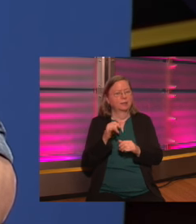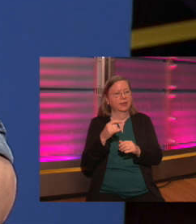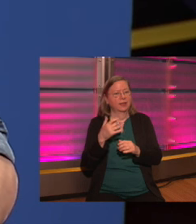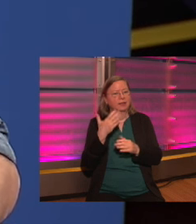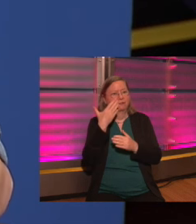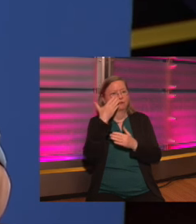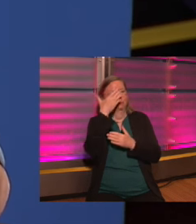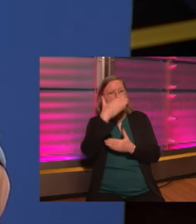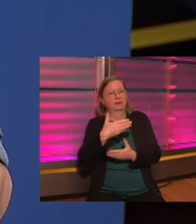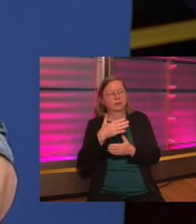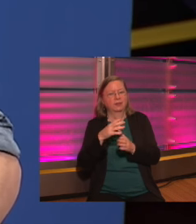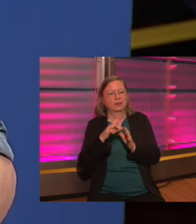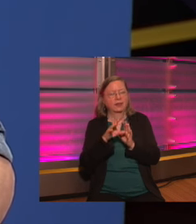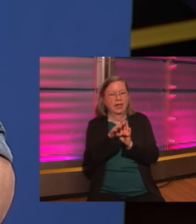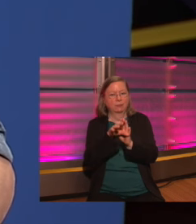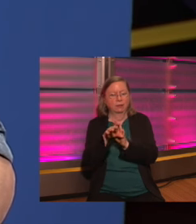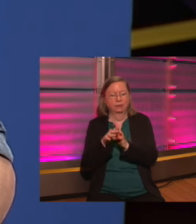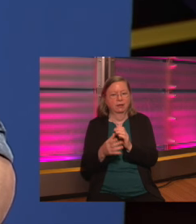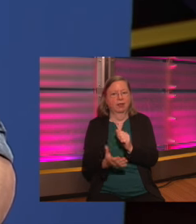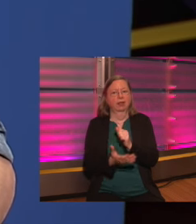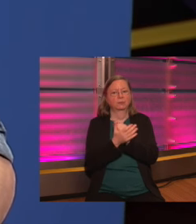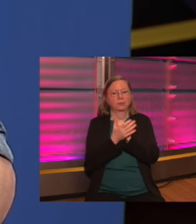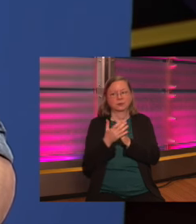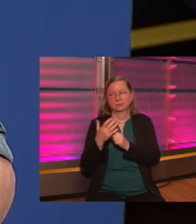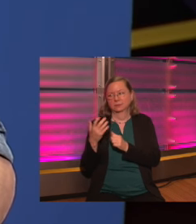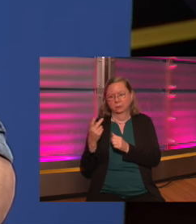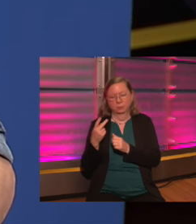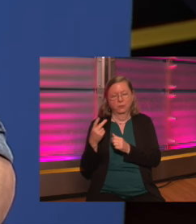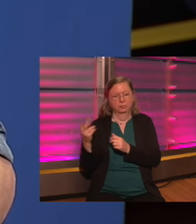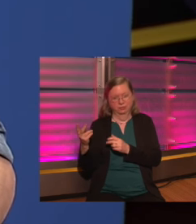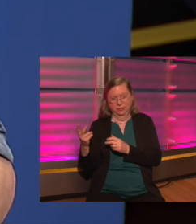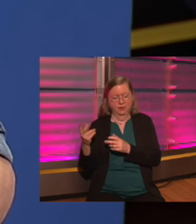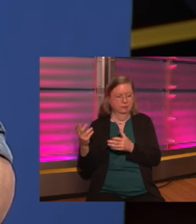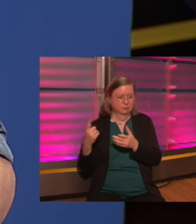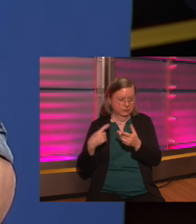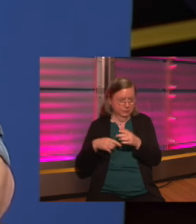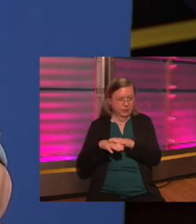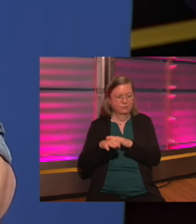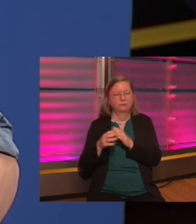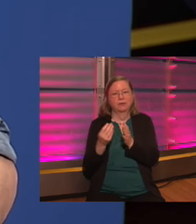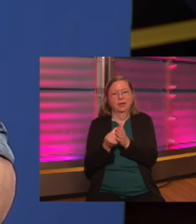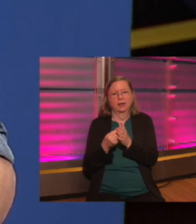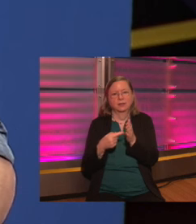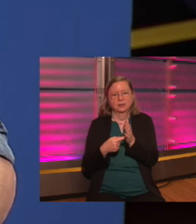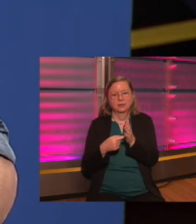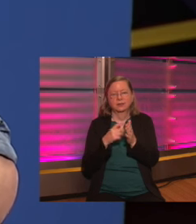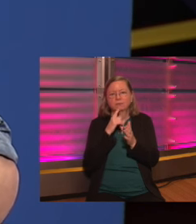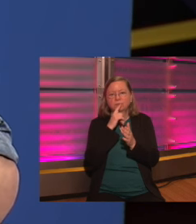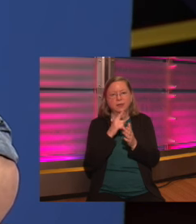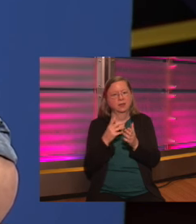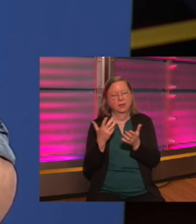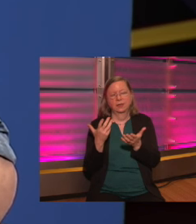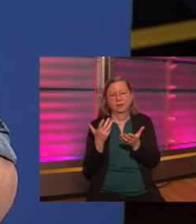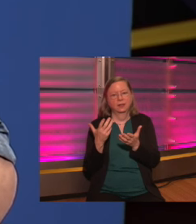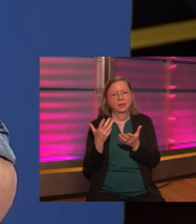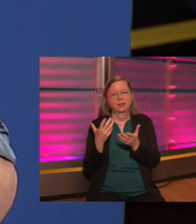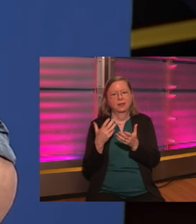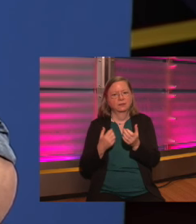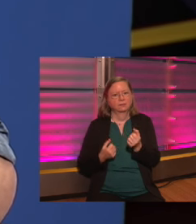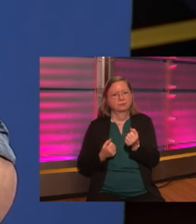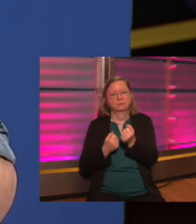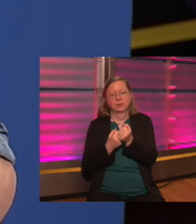help us in that first moment to come in and finance this. And really the private donors are the absolute key to